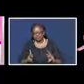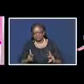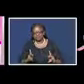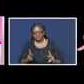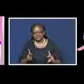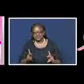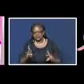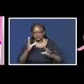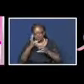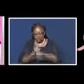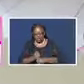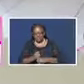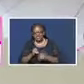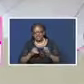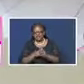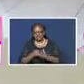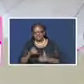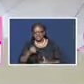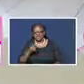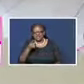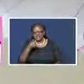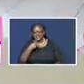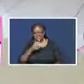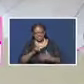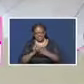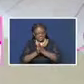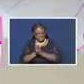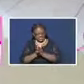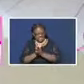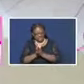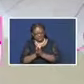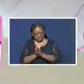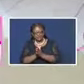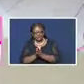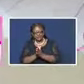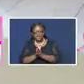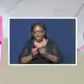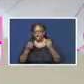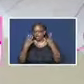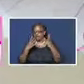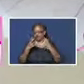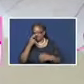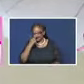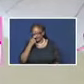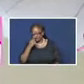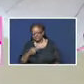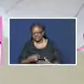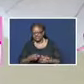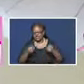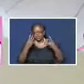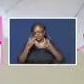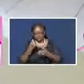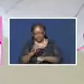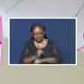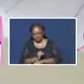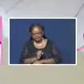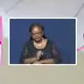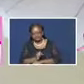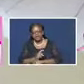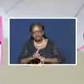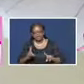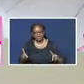the event impacted his life. It's exciting. It was a lot of fun. It was a lot of hard work.